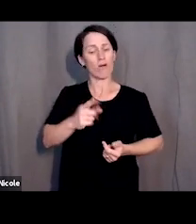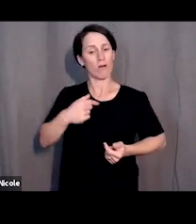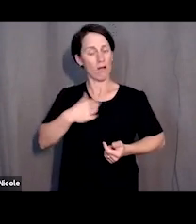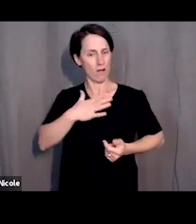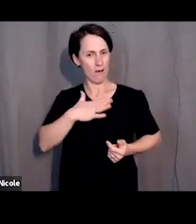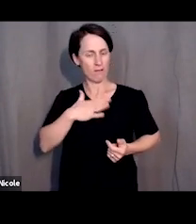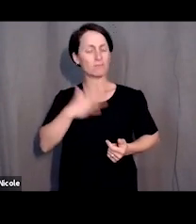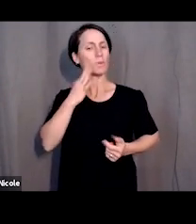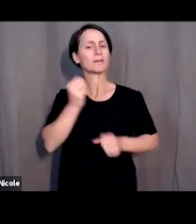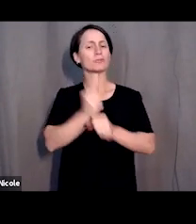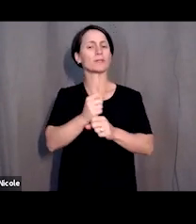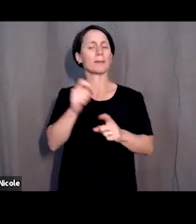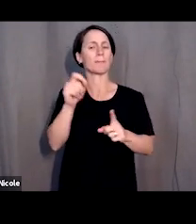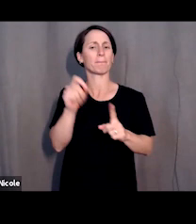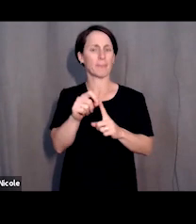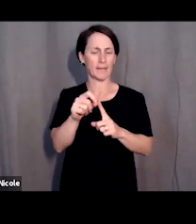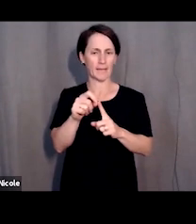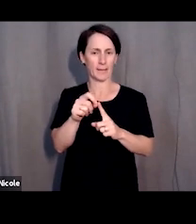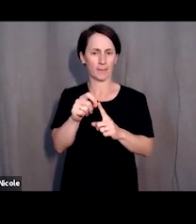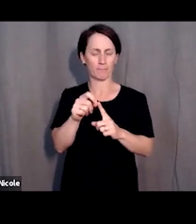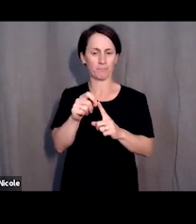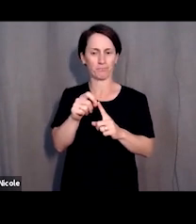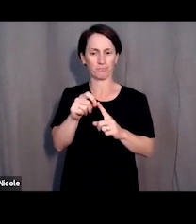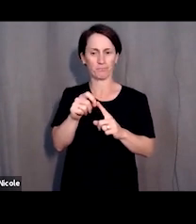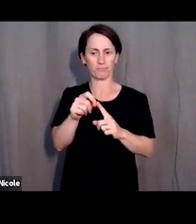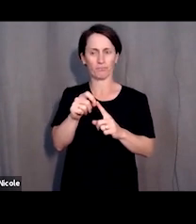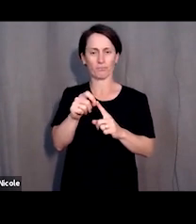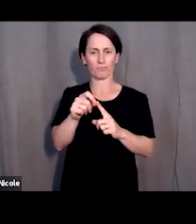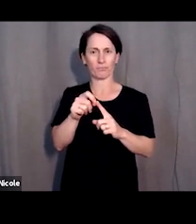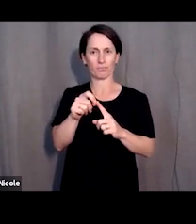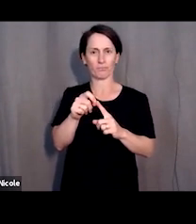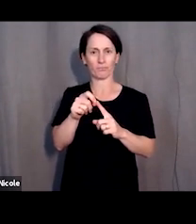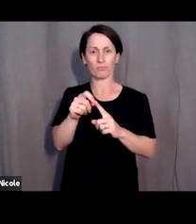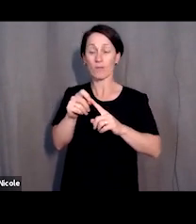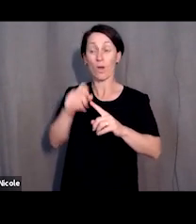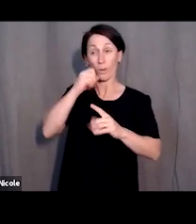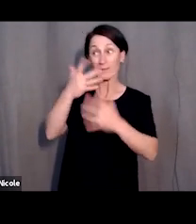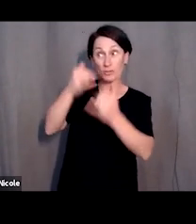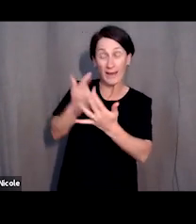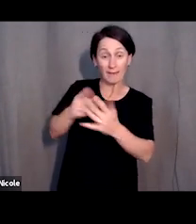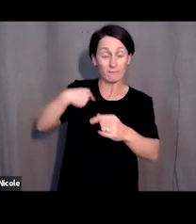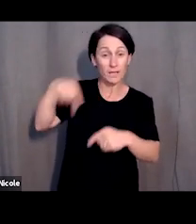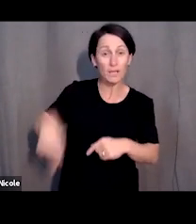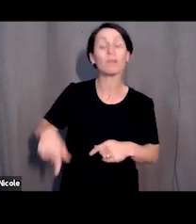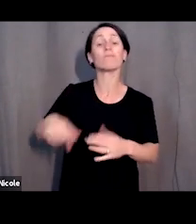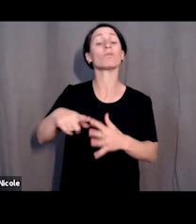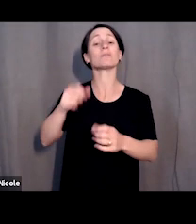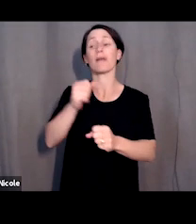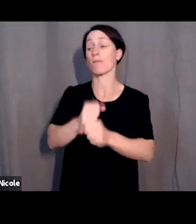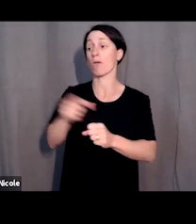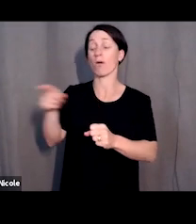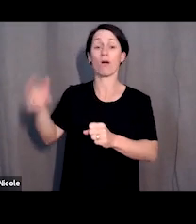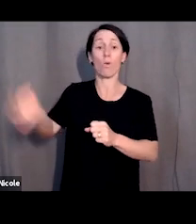actually would make sure that they didn't even come into the doctor's surgery until the time it